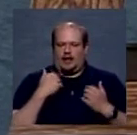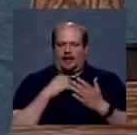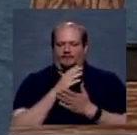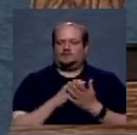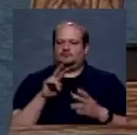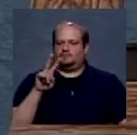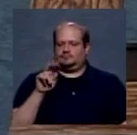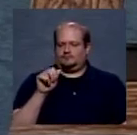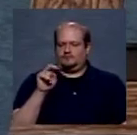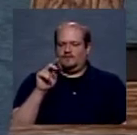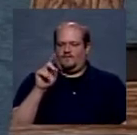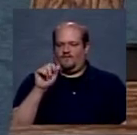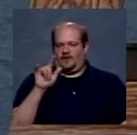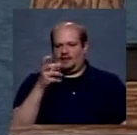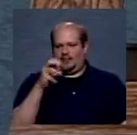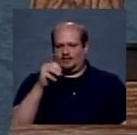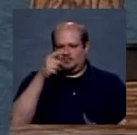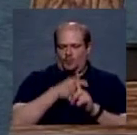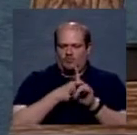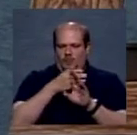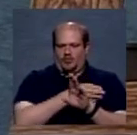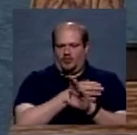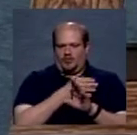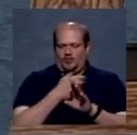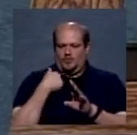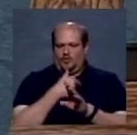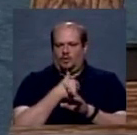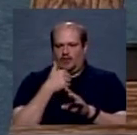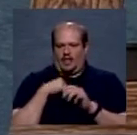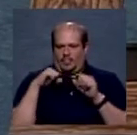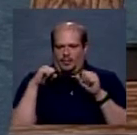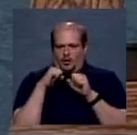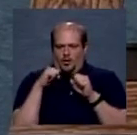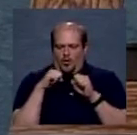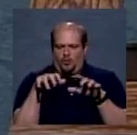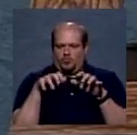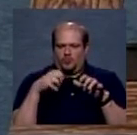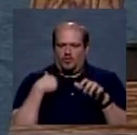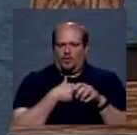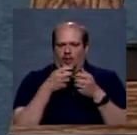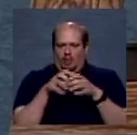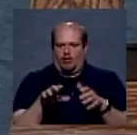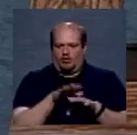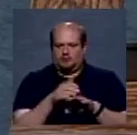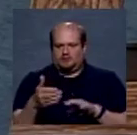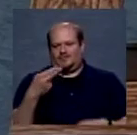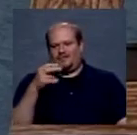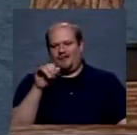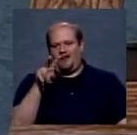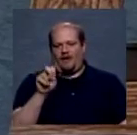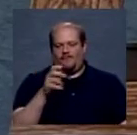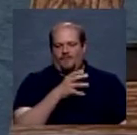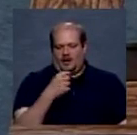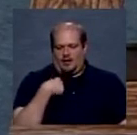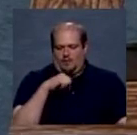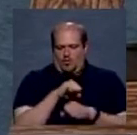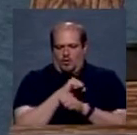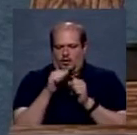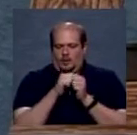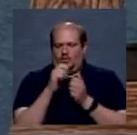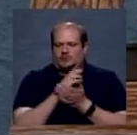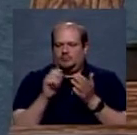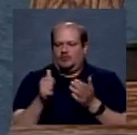vandalism there a little over a month ago, and we had that cold snap about the same time. We lost a hive. I'm working with a couple